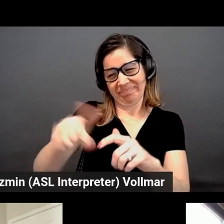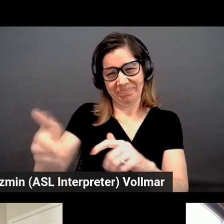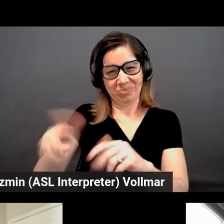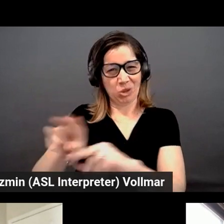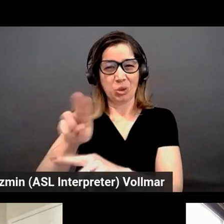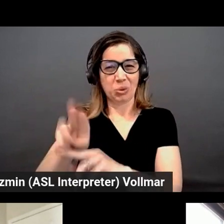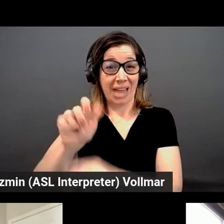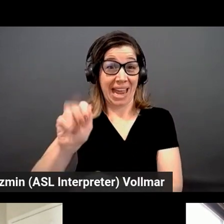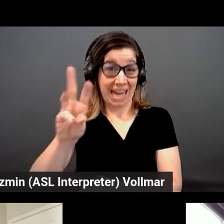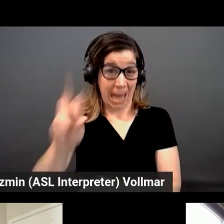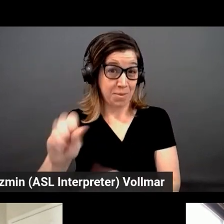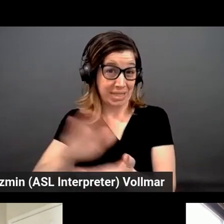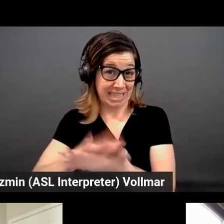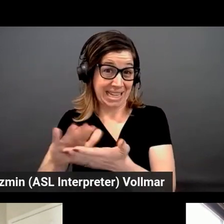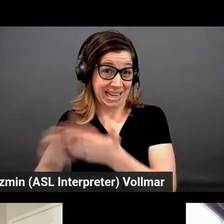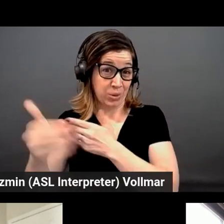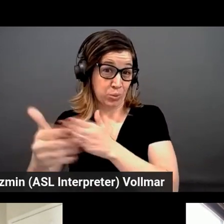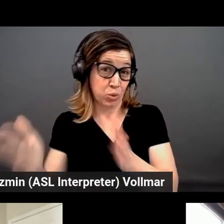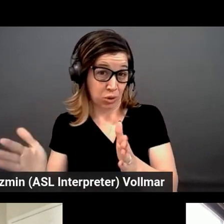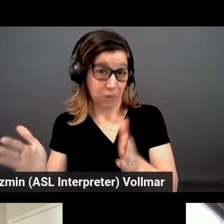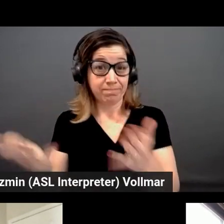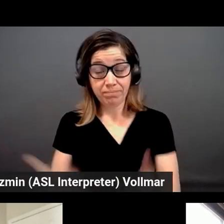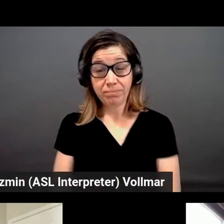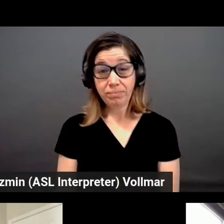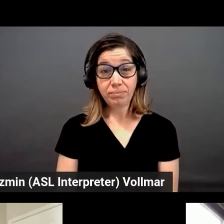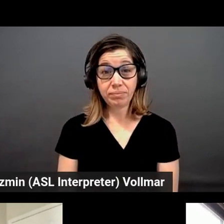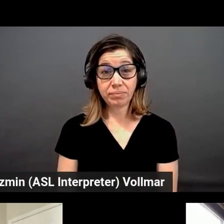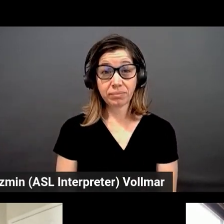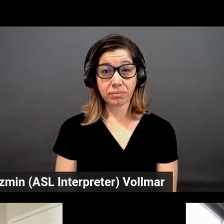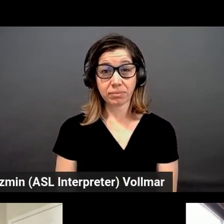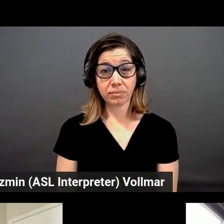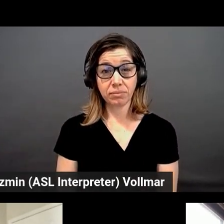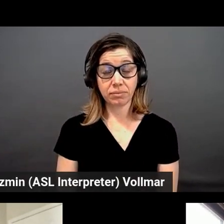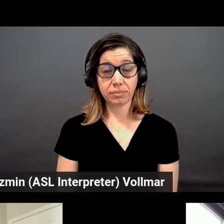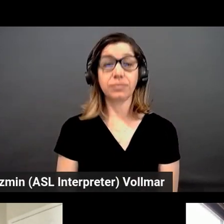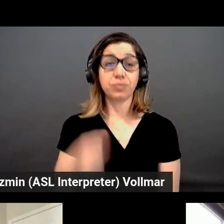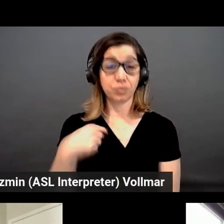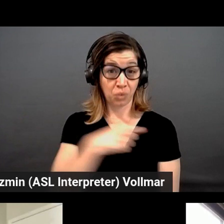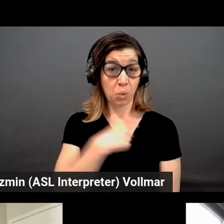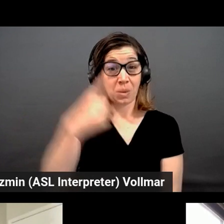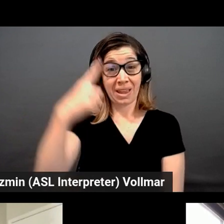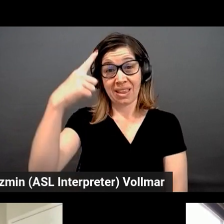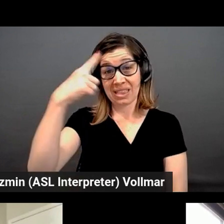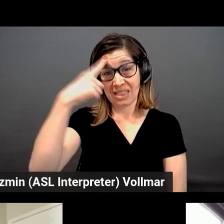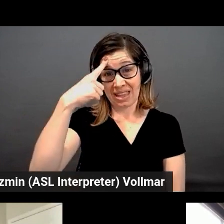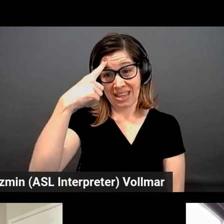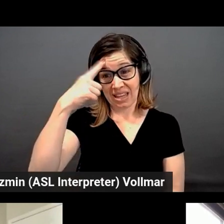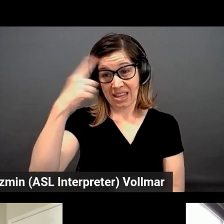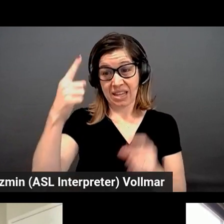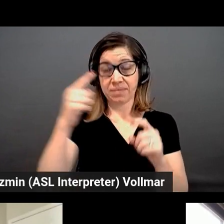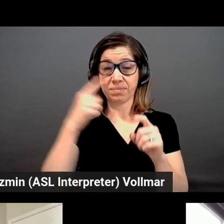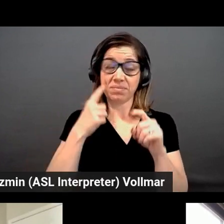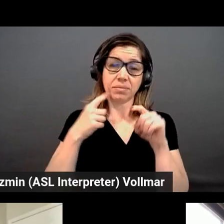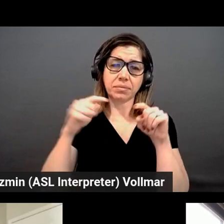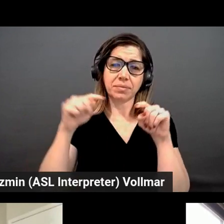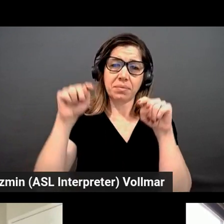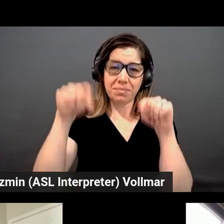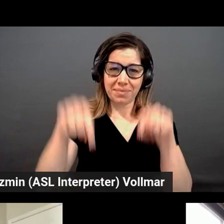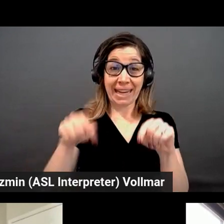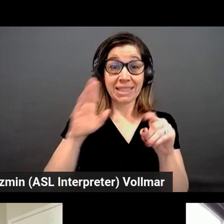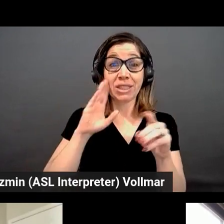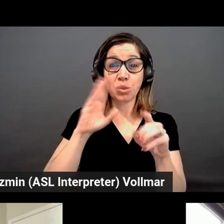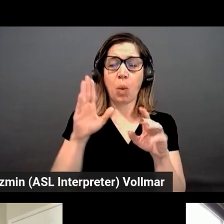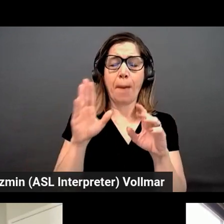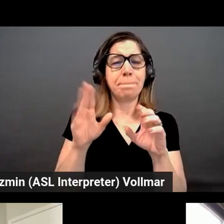Clean Rooms. So we think that this is going to be imminently usable for